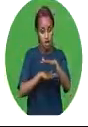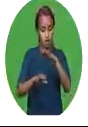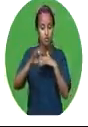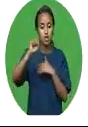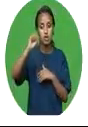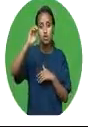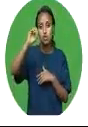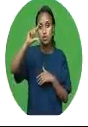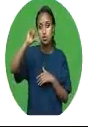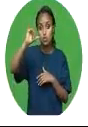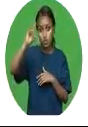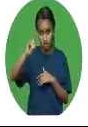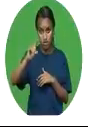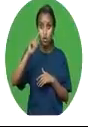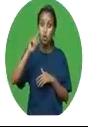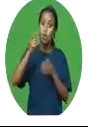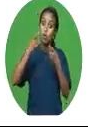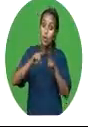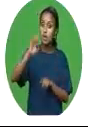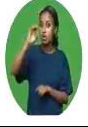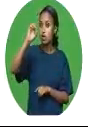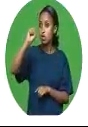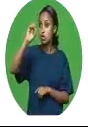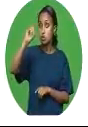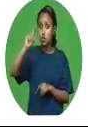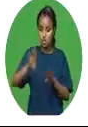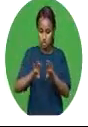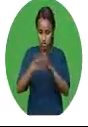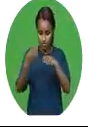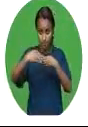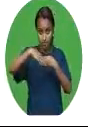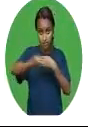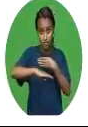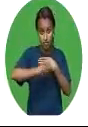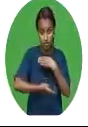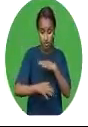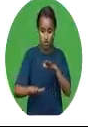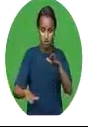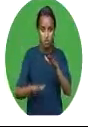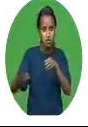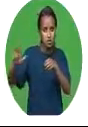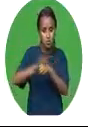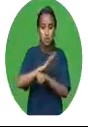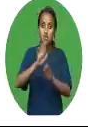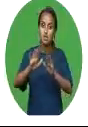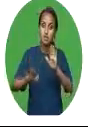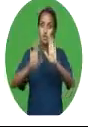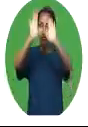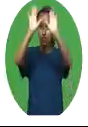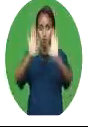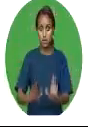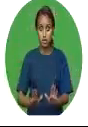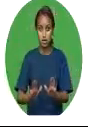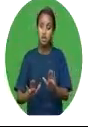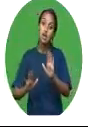solid. When a solid is opened out and its complete surface is laid on a plane, the